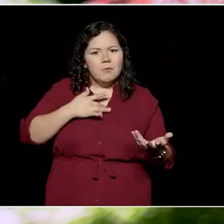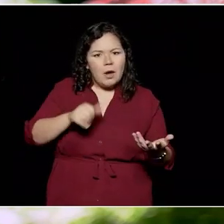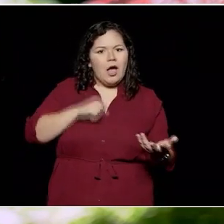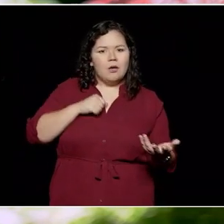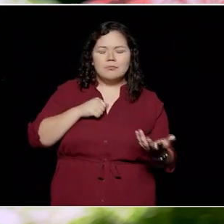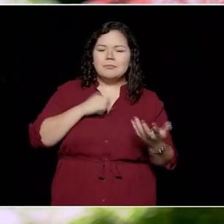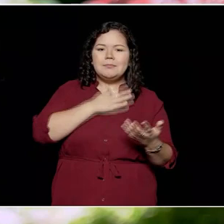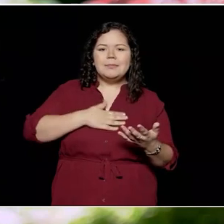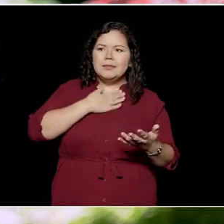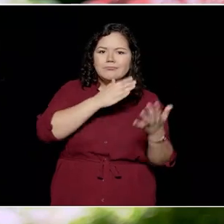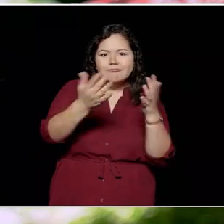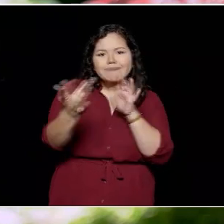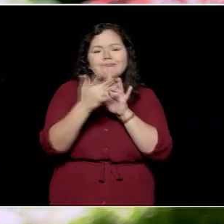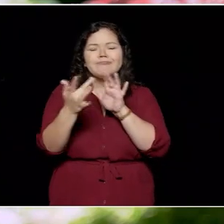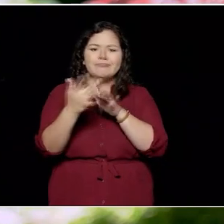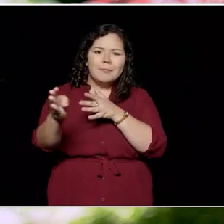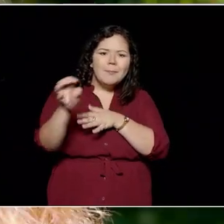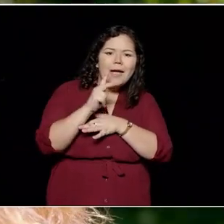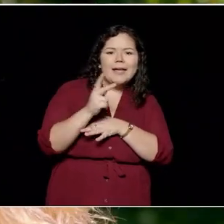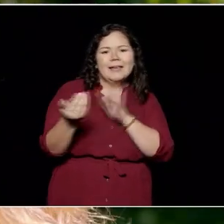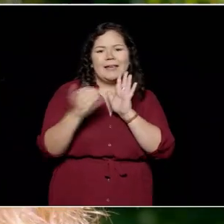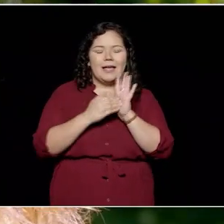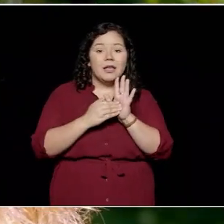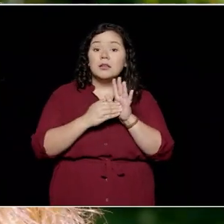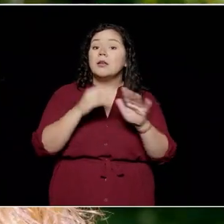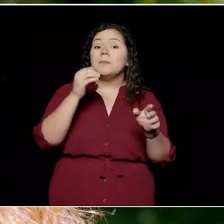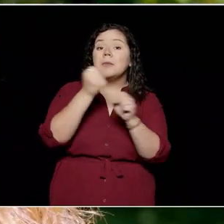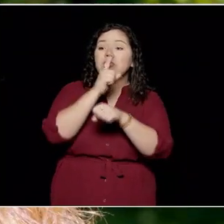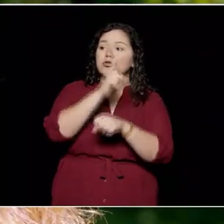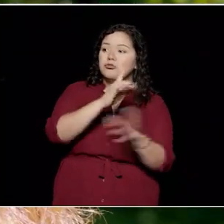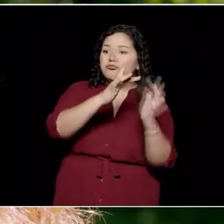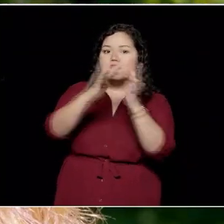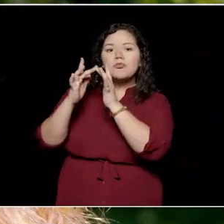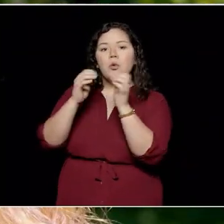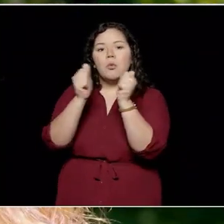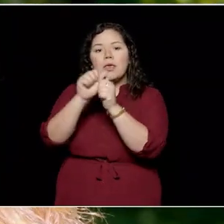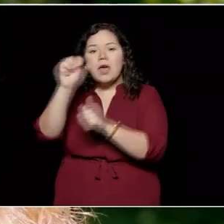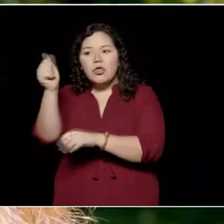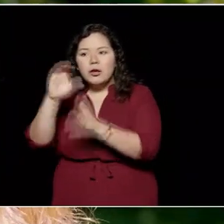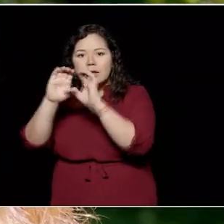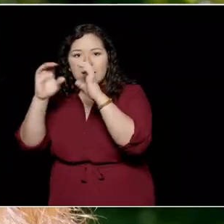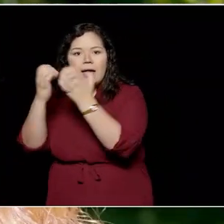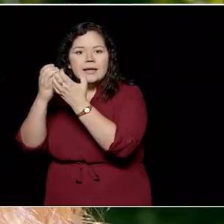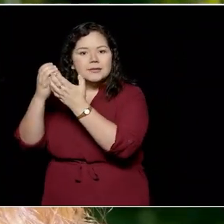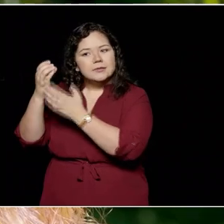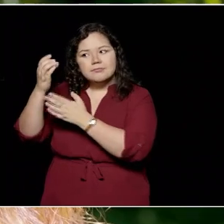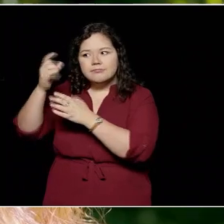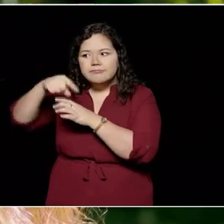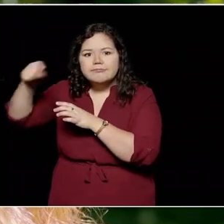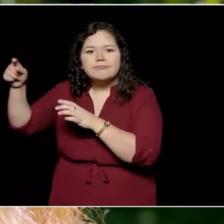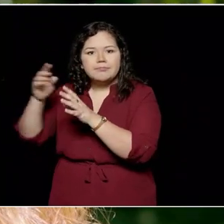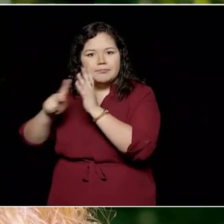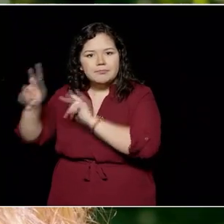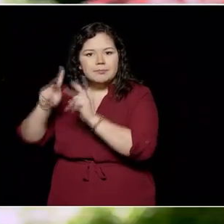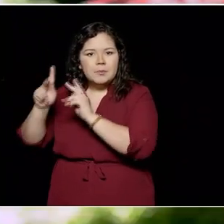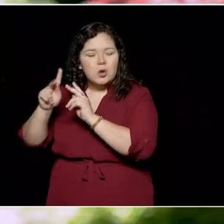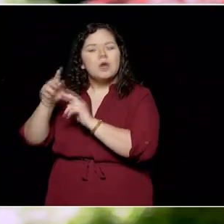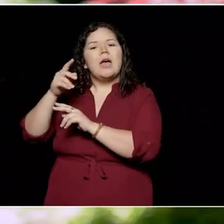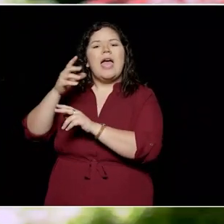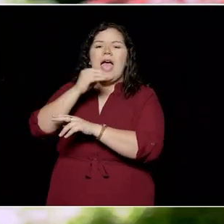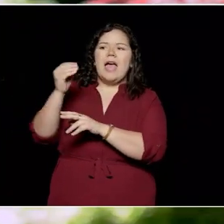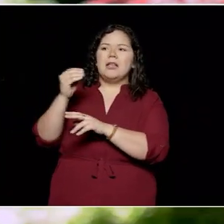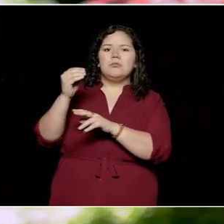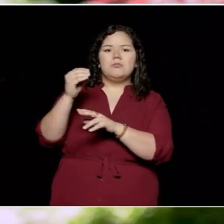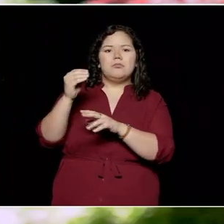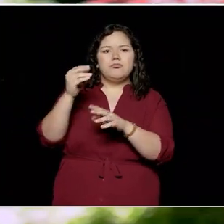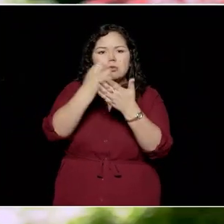around you, and to your community, and stay in touch. Reach out to your science classmates. Reach out to all the virtual resources that are available to you now that